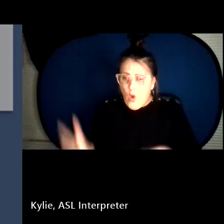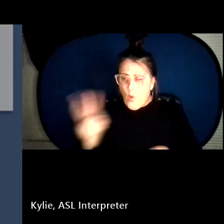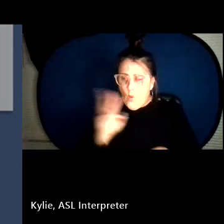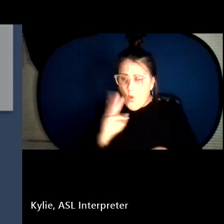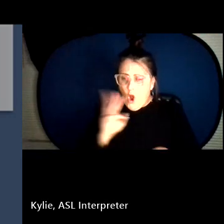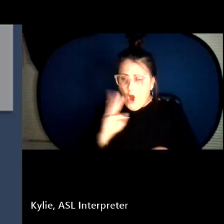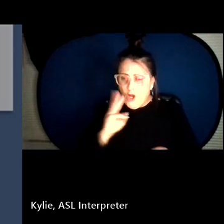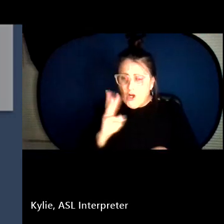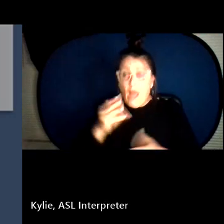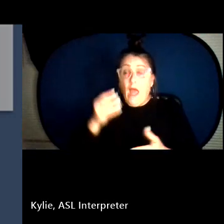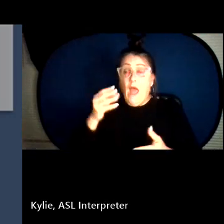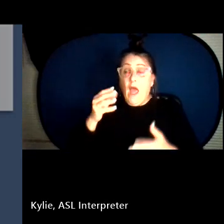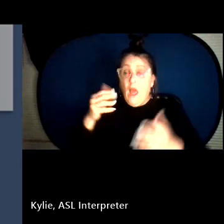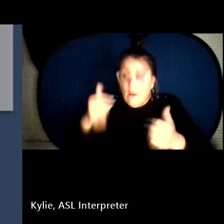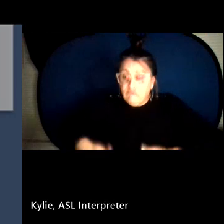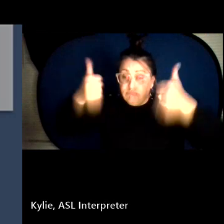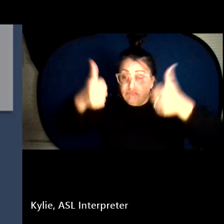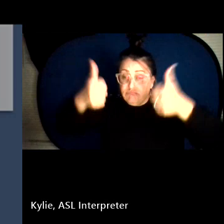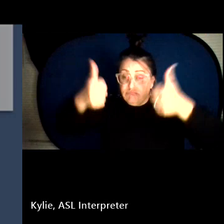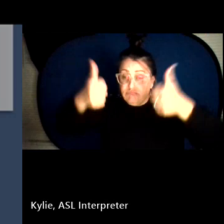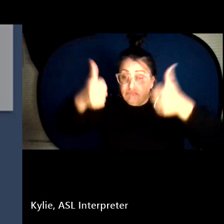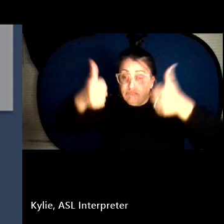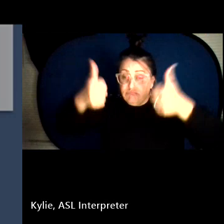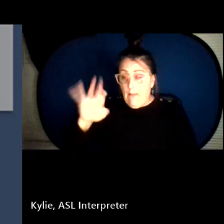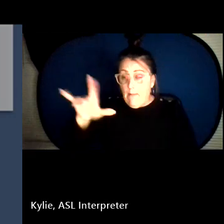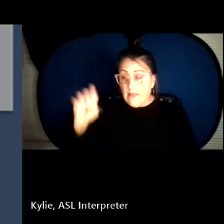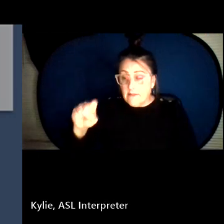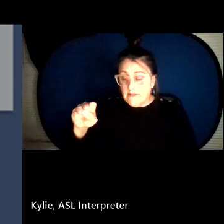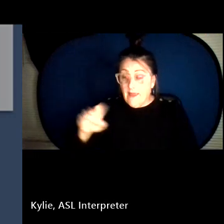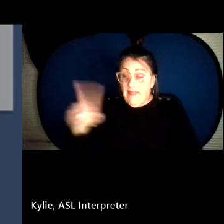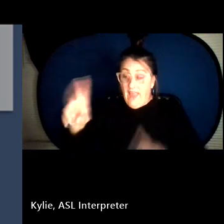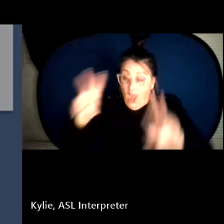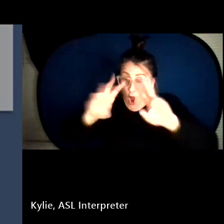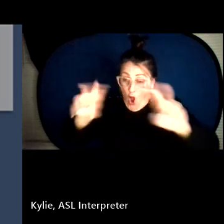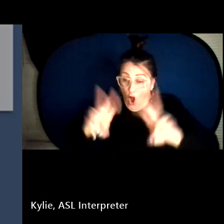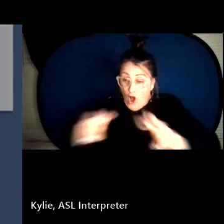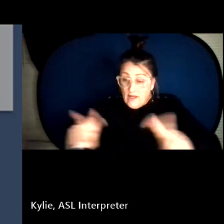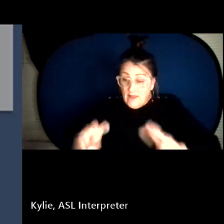raising my utility bills. Therefore, the audit they performed